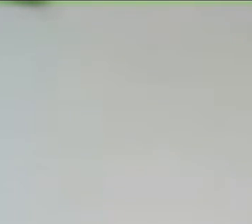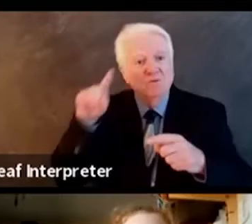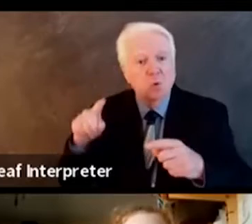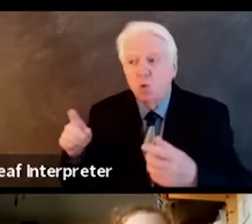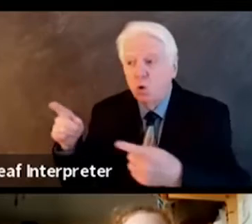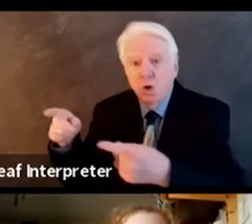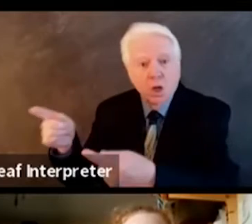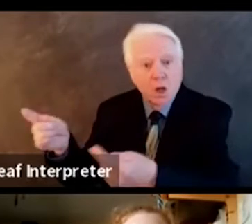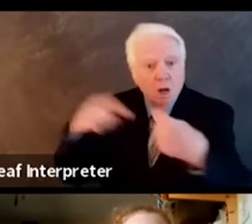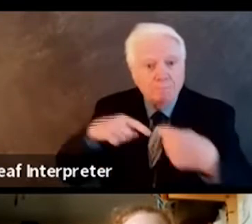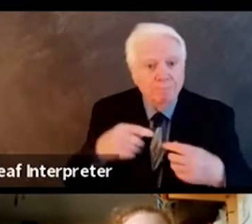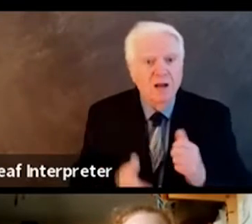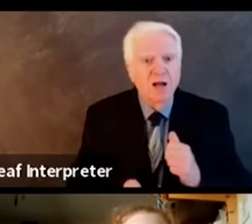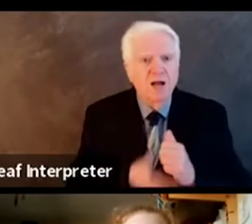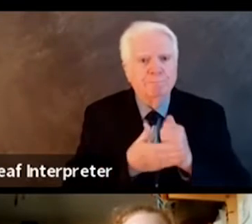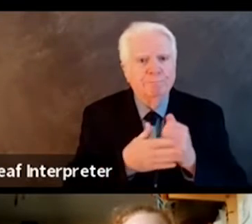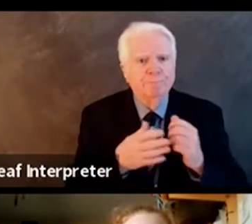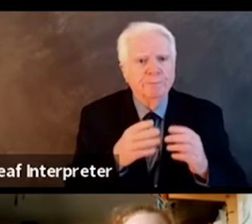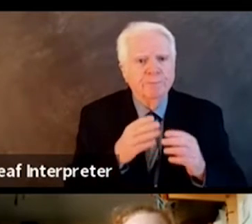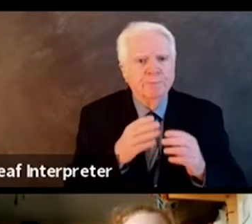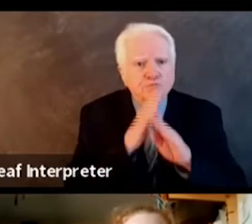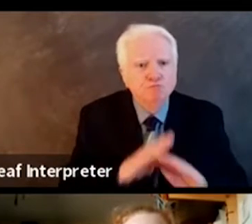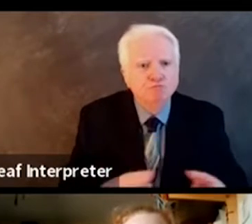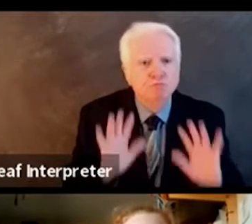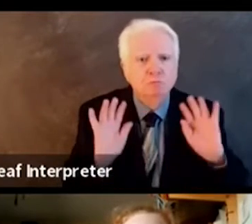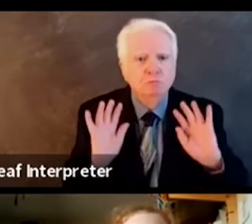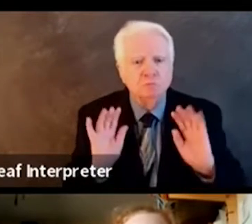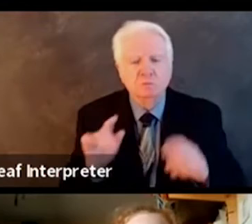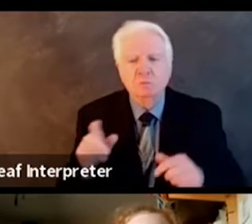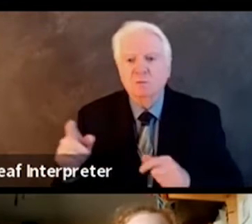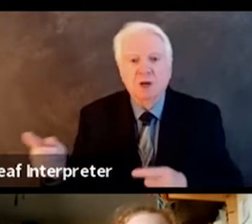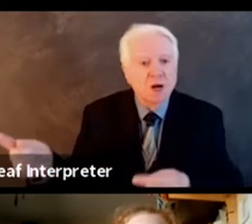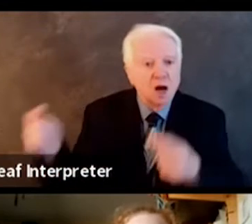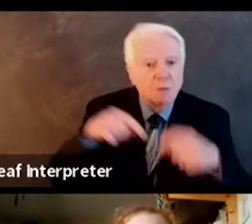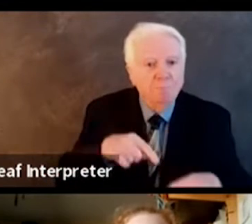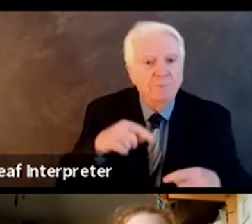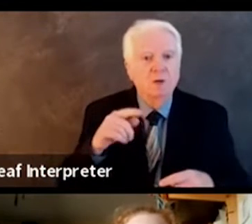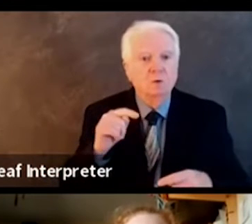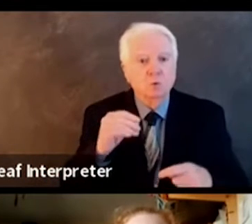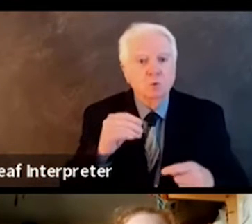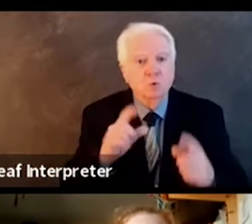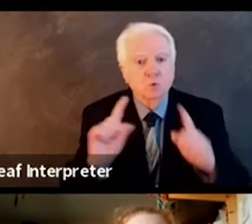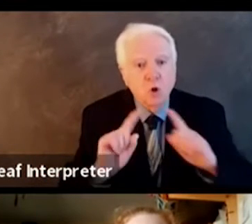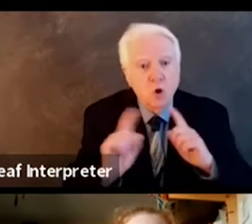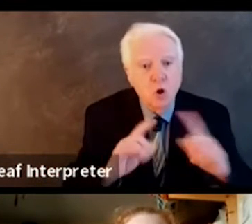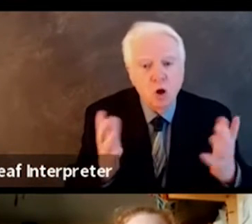now. The next public forum is scheduled for tomorrow night